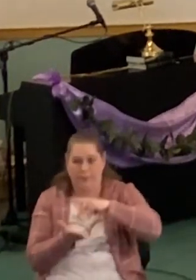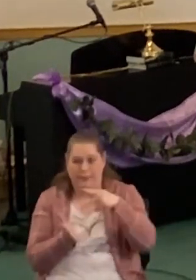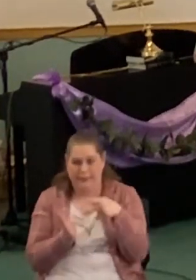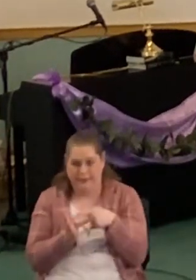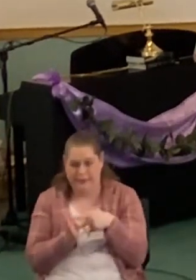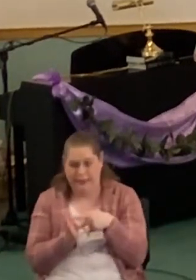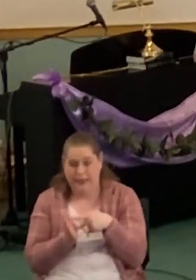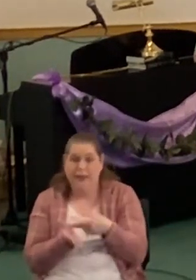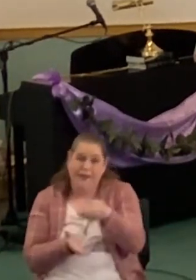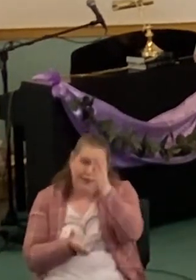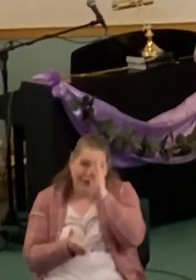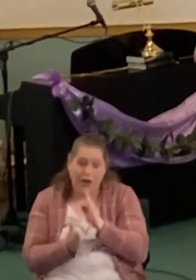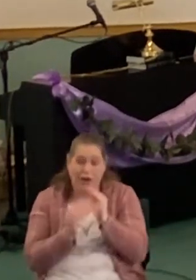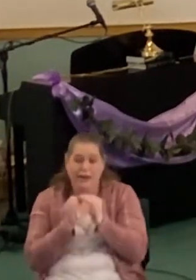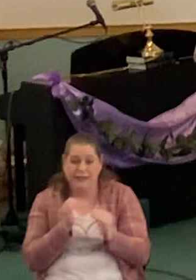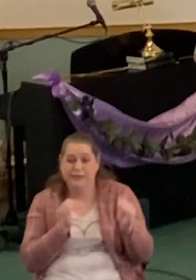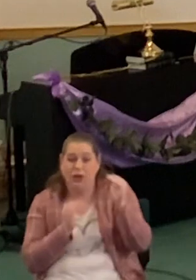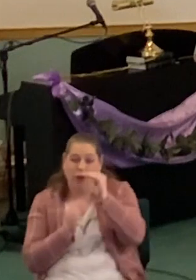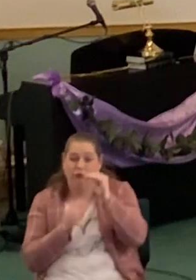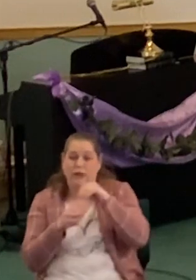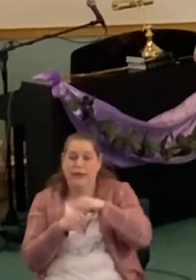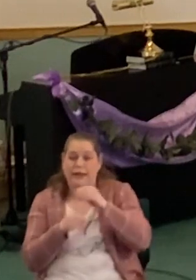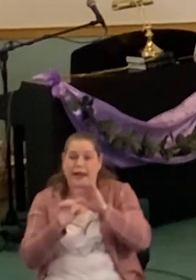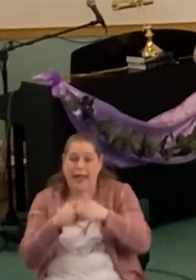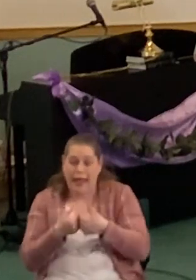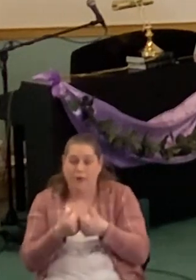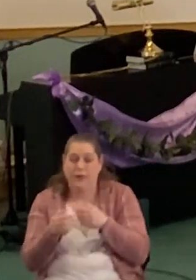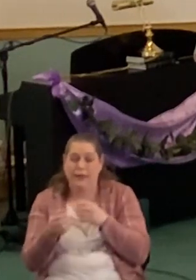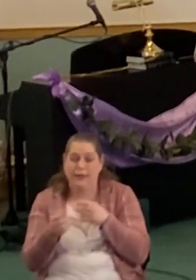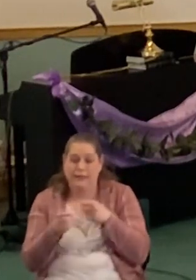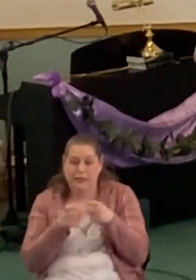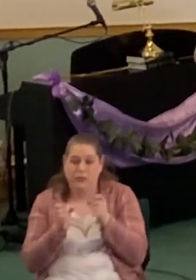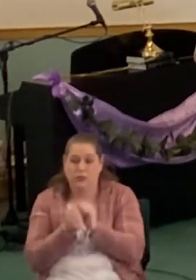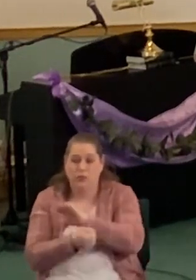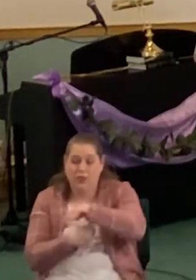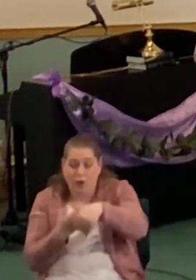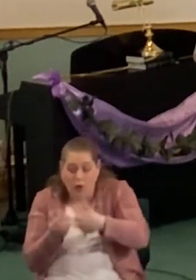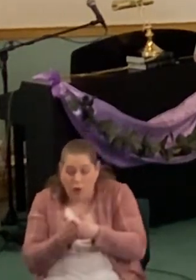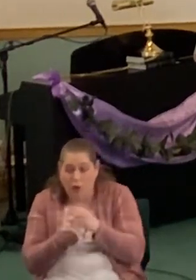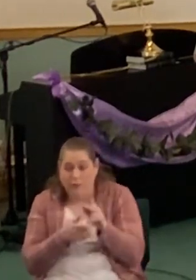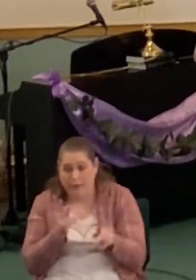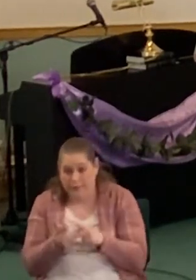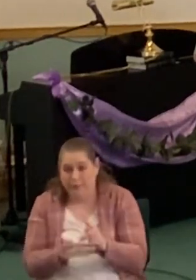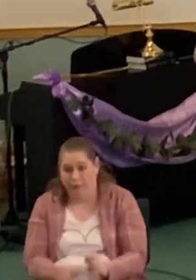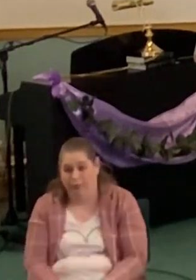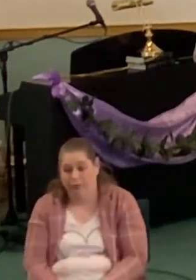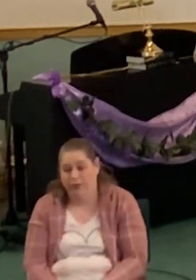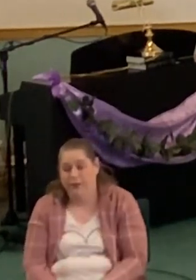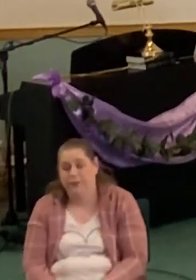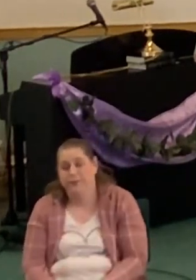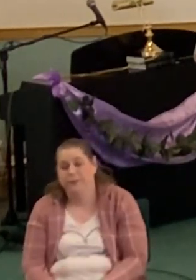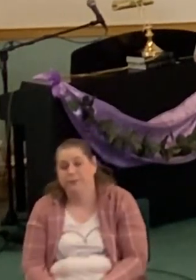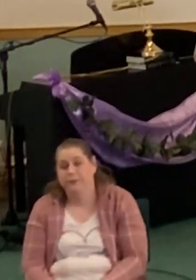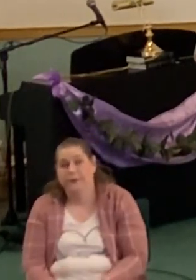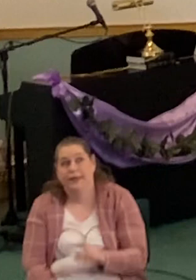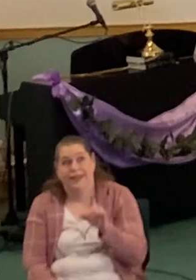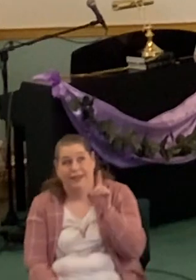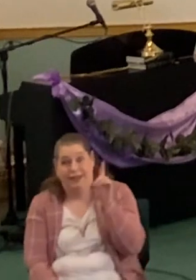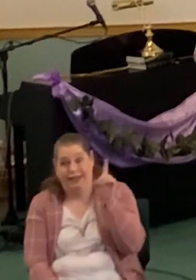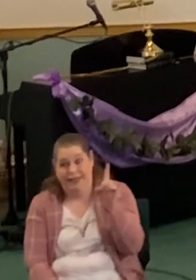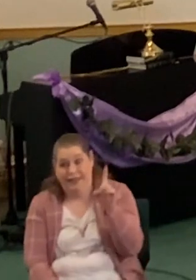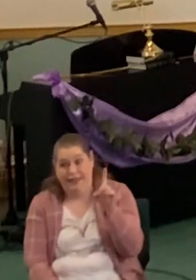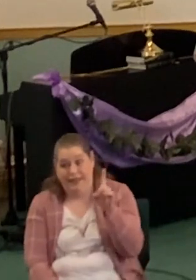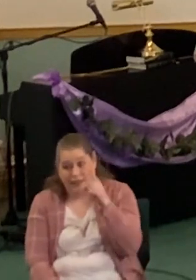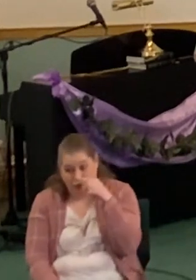God is sovereign in how he deals with all people, and we're getting an introduction to that here as he reveals his will to